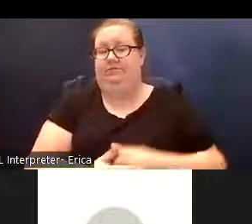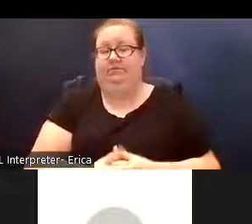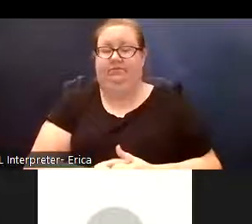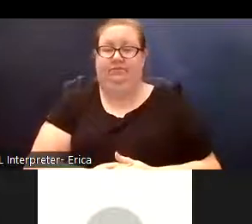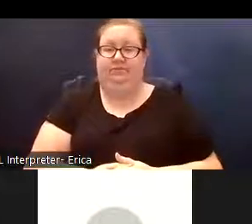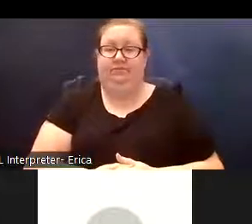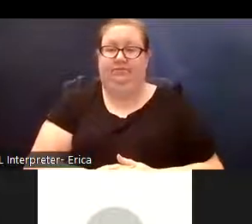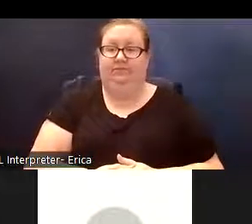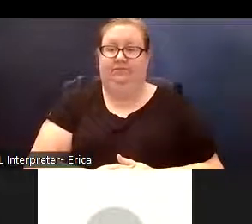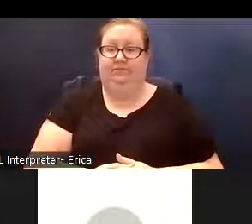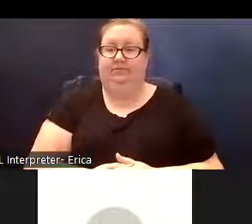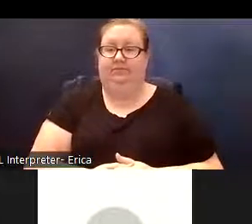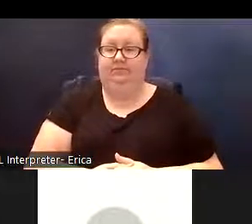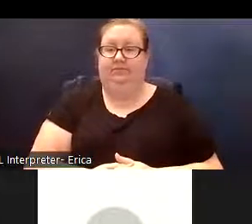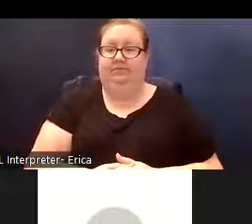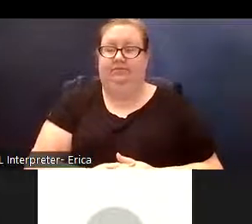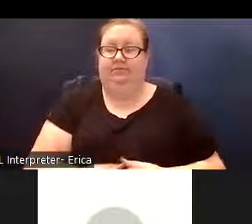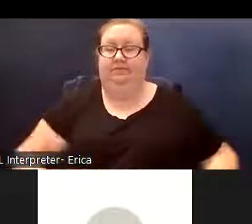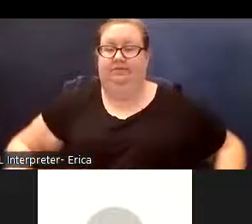Great.